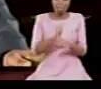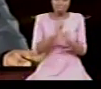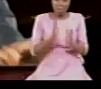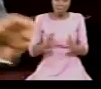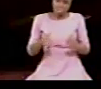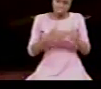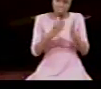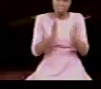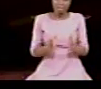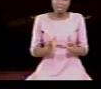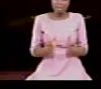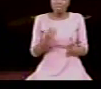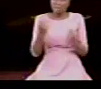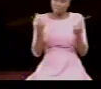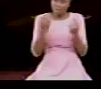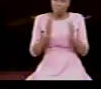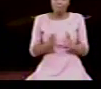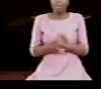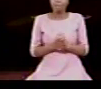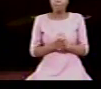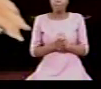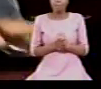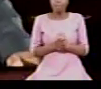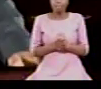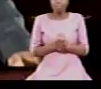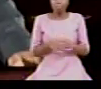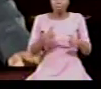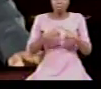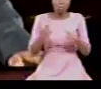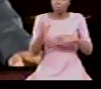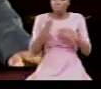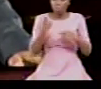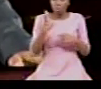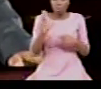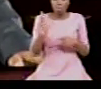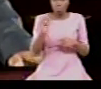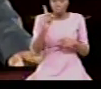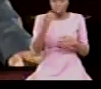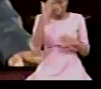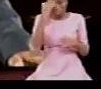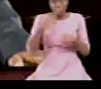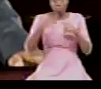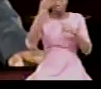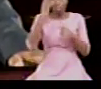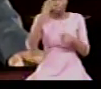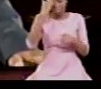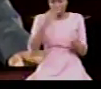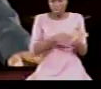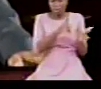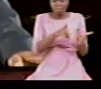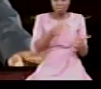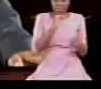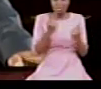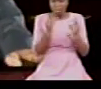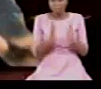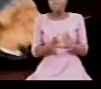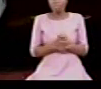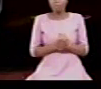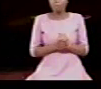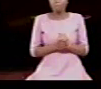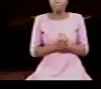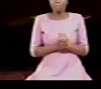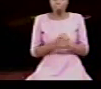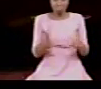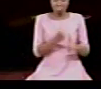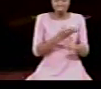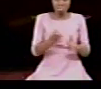leaders, is a sinner. But nobody knows, but God knows. Now this person is a sinner. He's a wicked somebody. Beats the